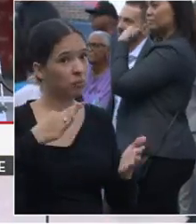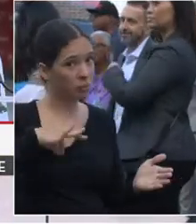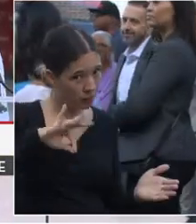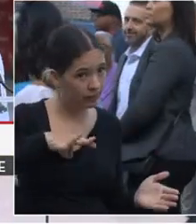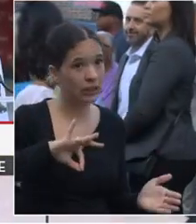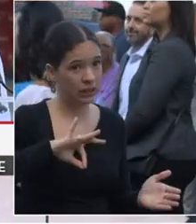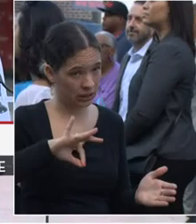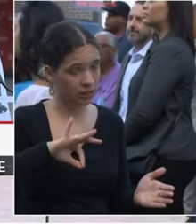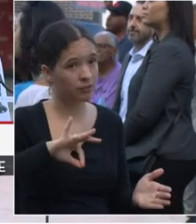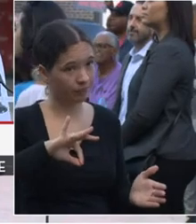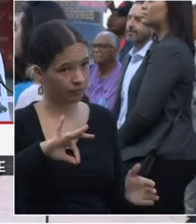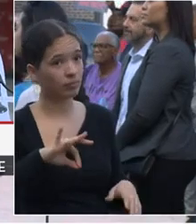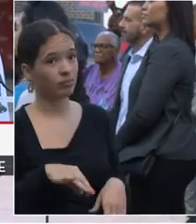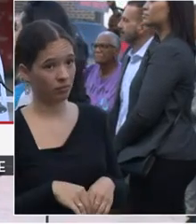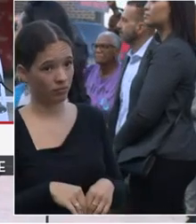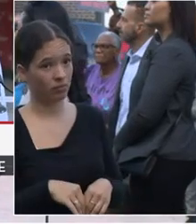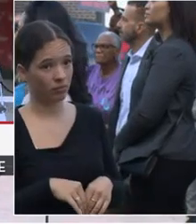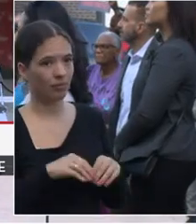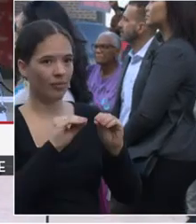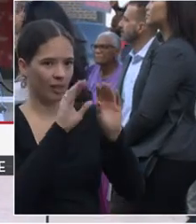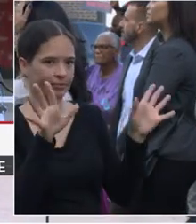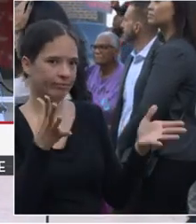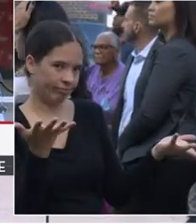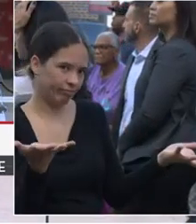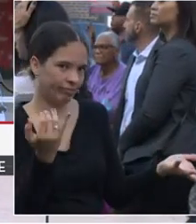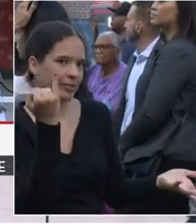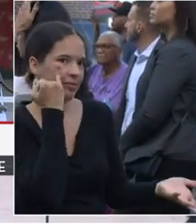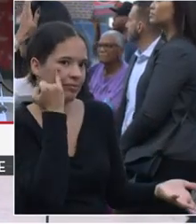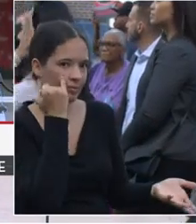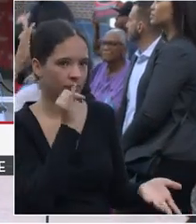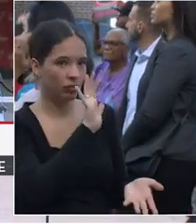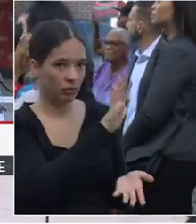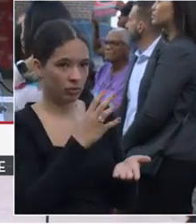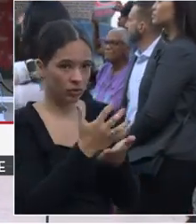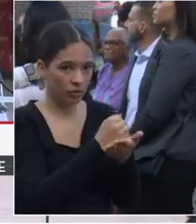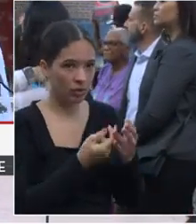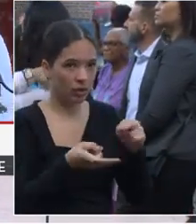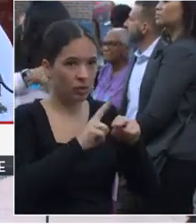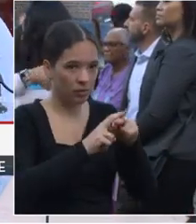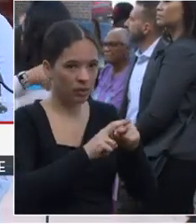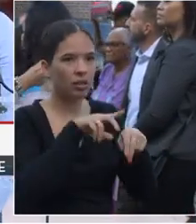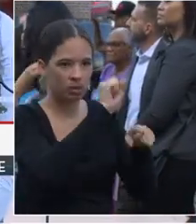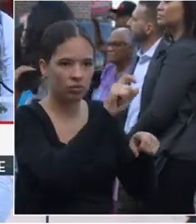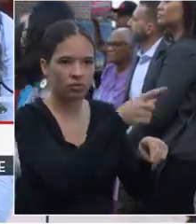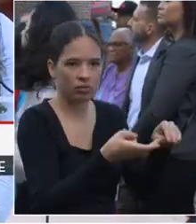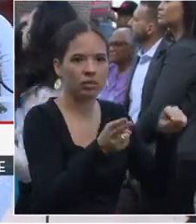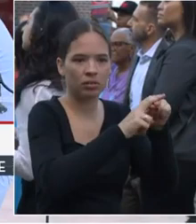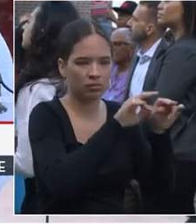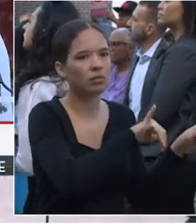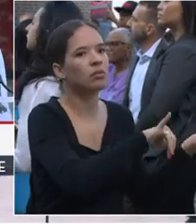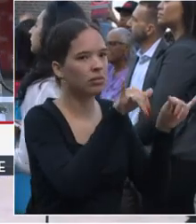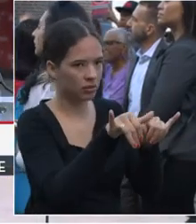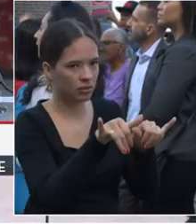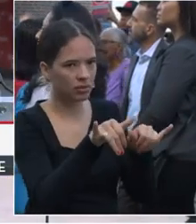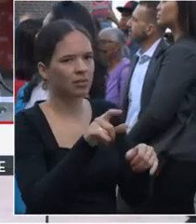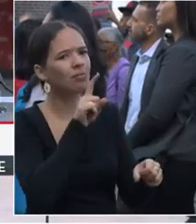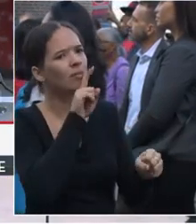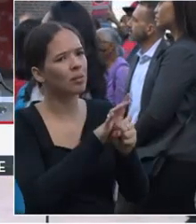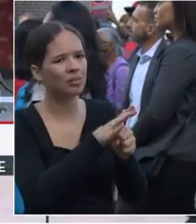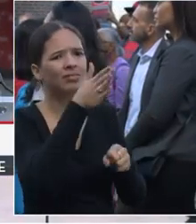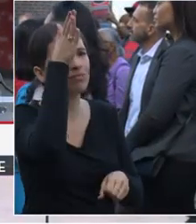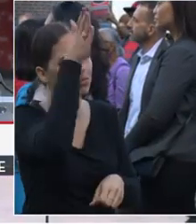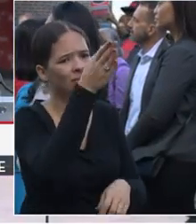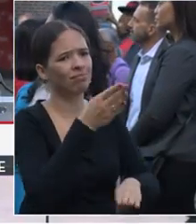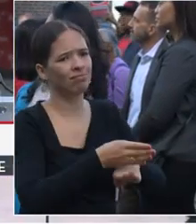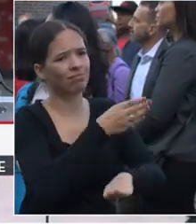the market. Obviously, if the wages are going up, their wages are going up as well as offer them a promising future. So just because they're maybe